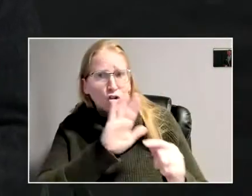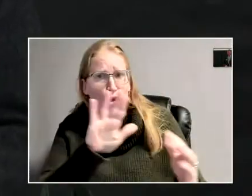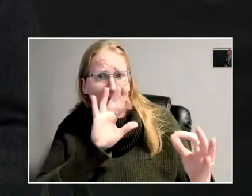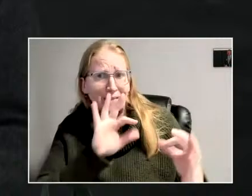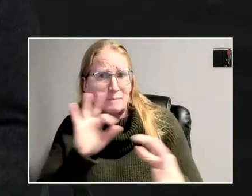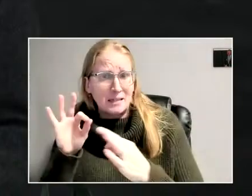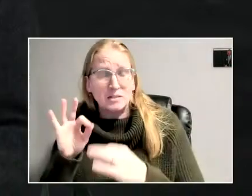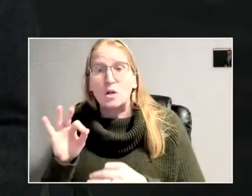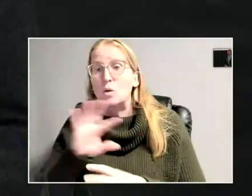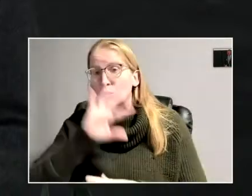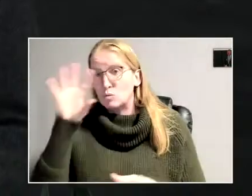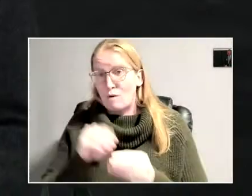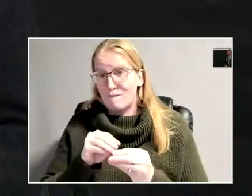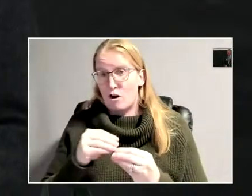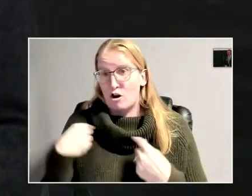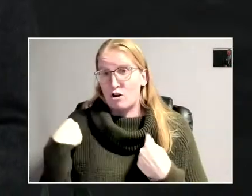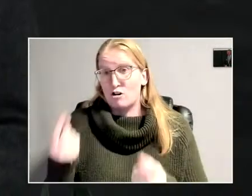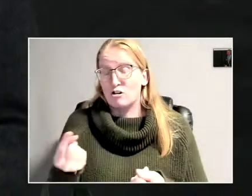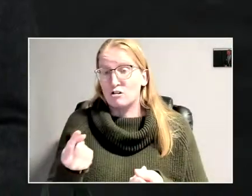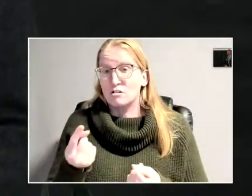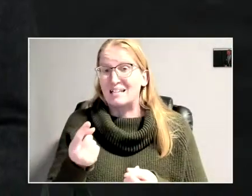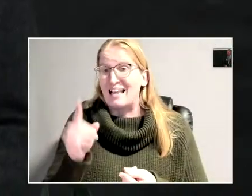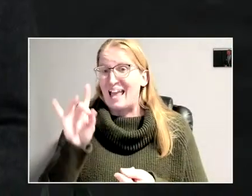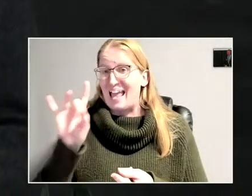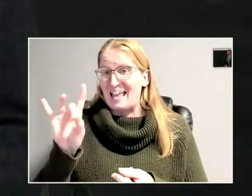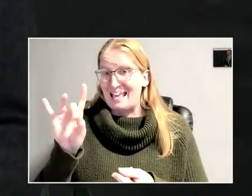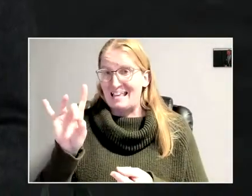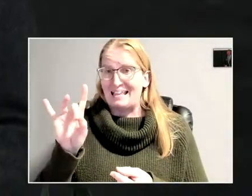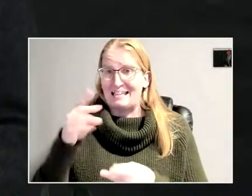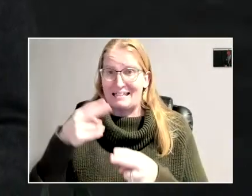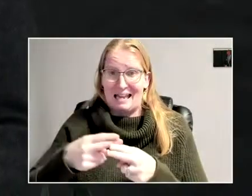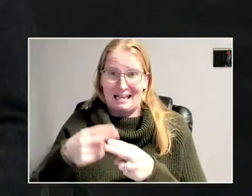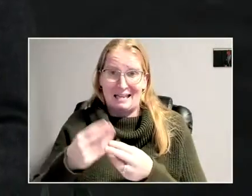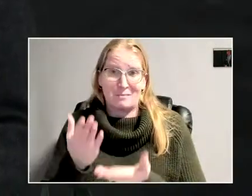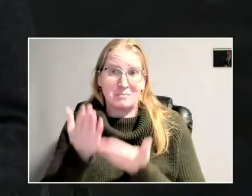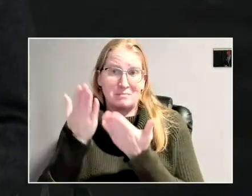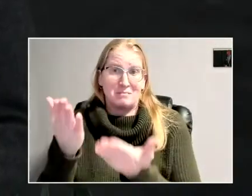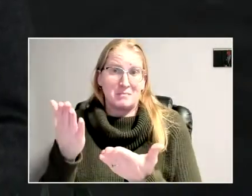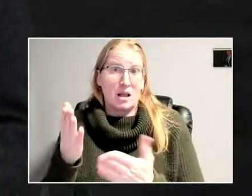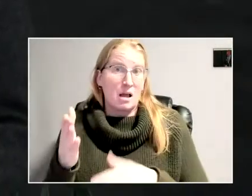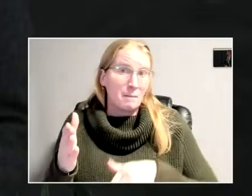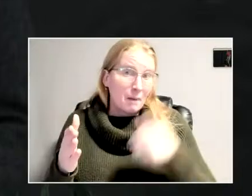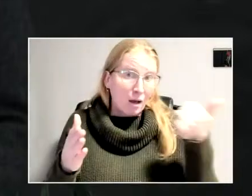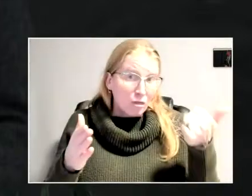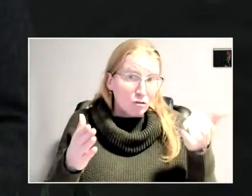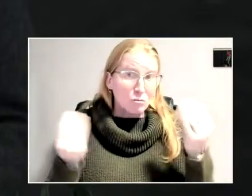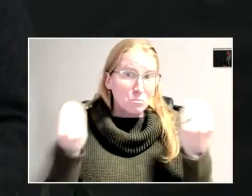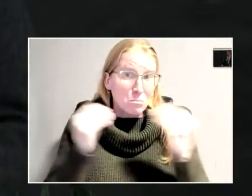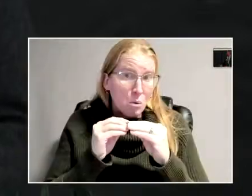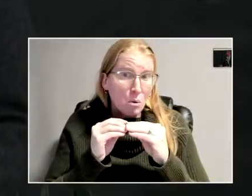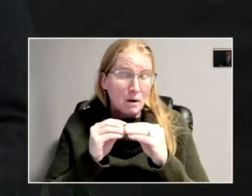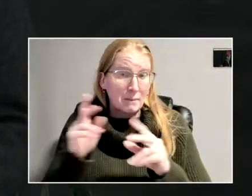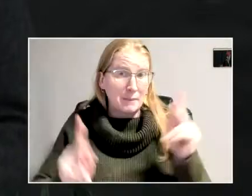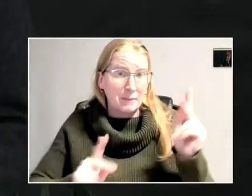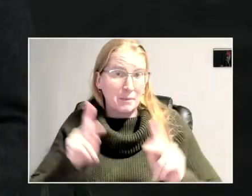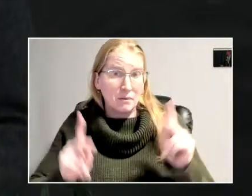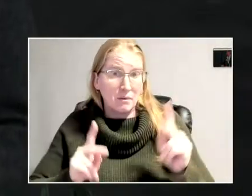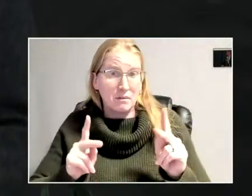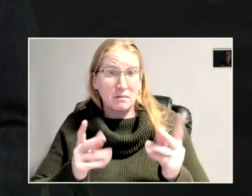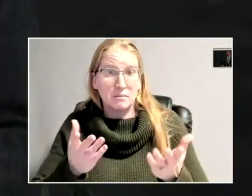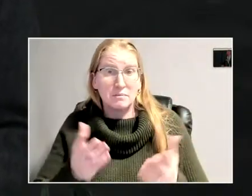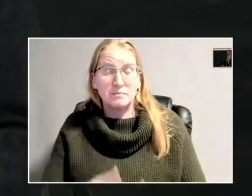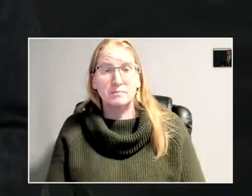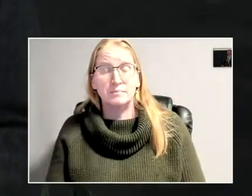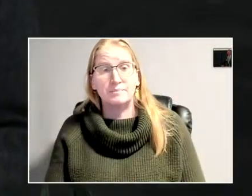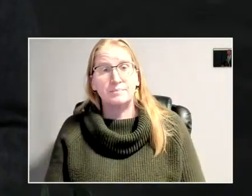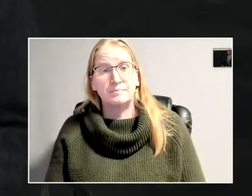eight nominations so far are there any further nominations for Town representative town